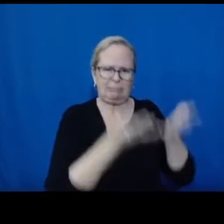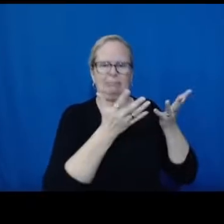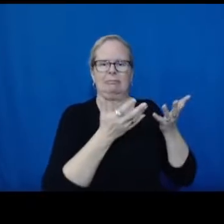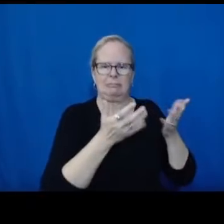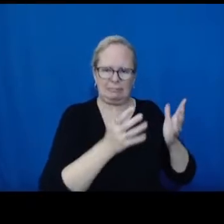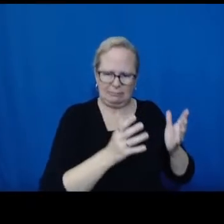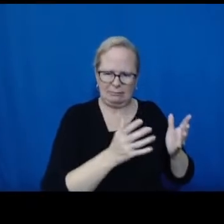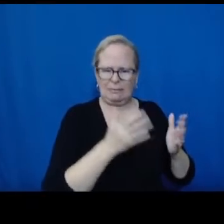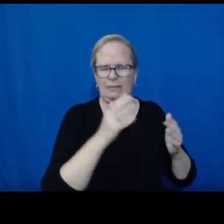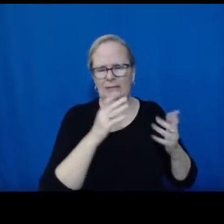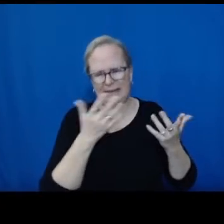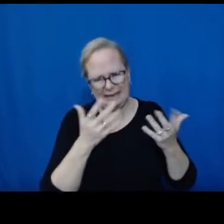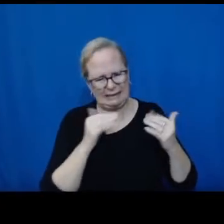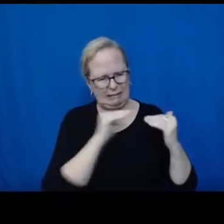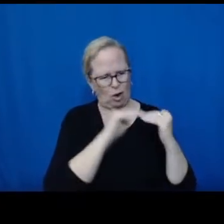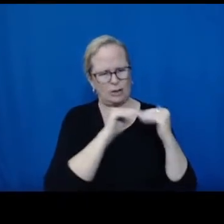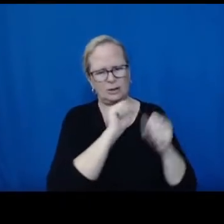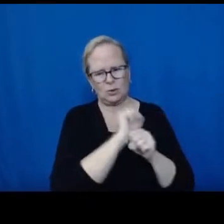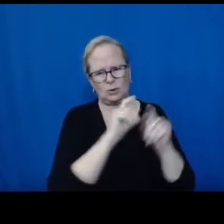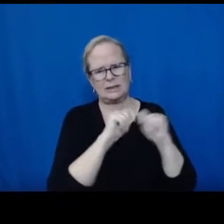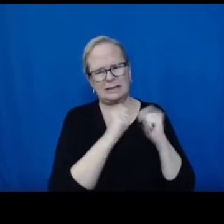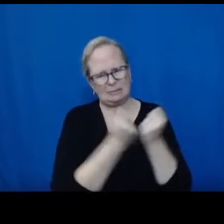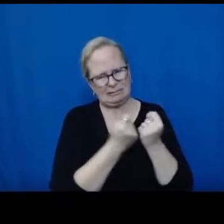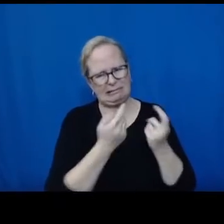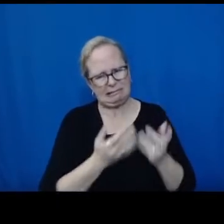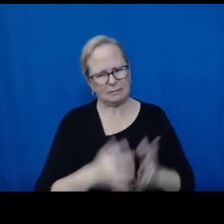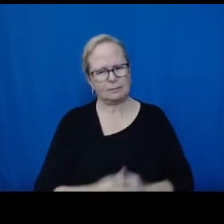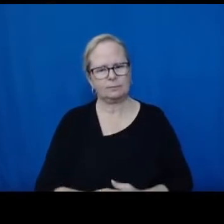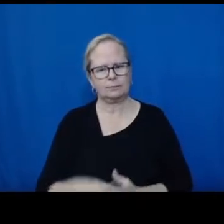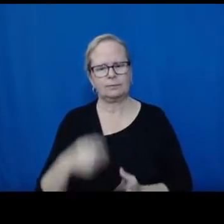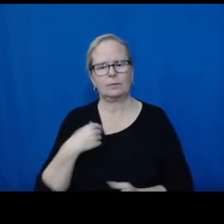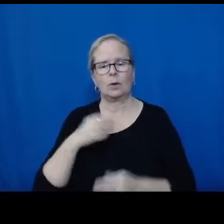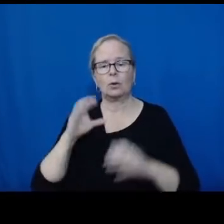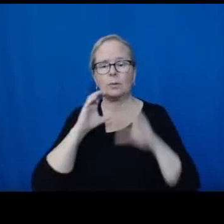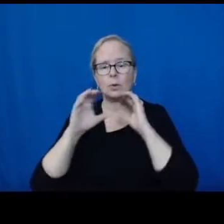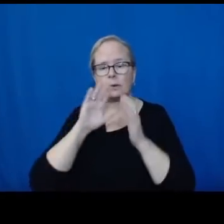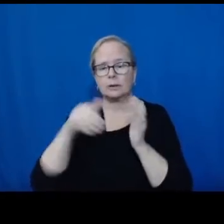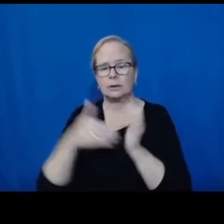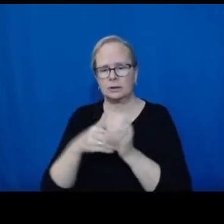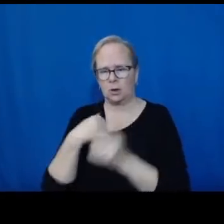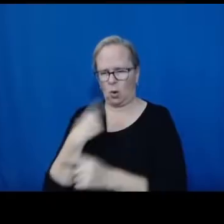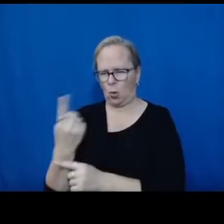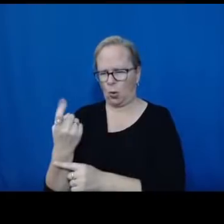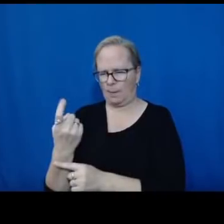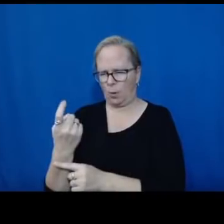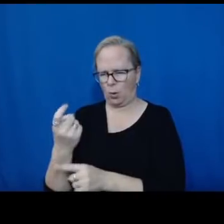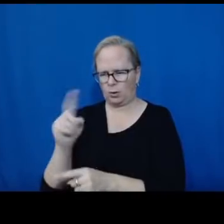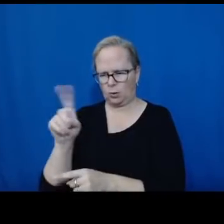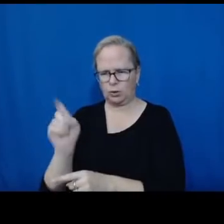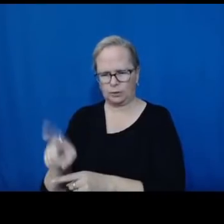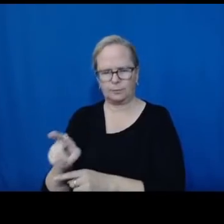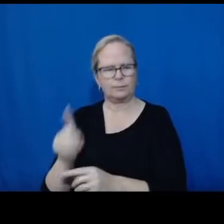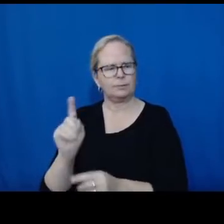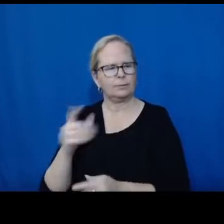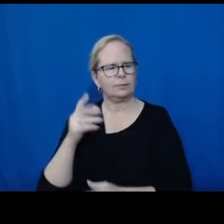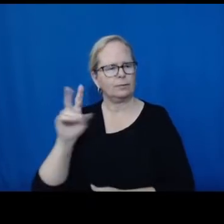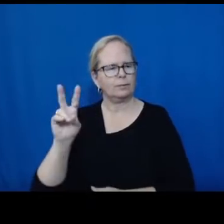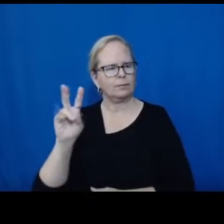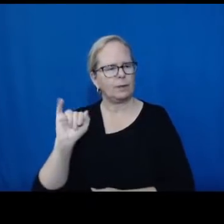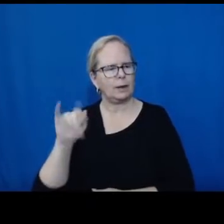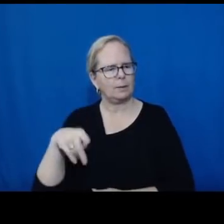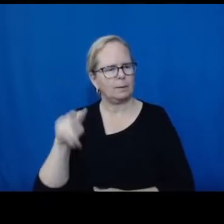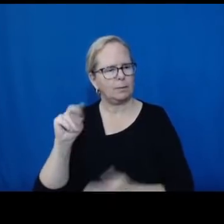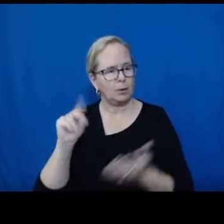I'm going to ask one more question, then I'm going to turn it back over to Michelle. And this is for whoever wants to answer. I